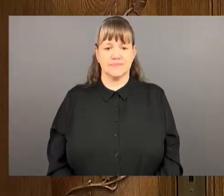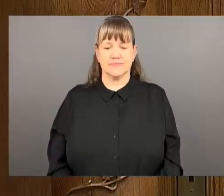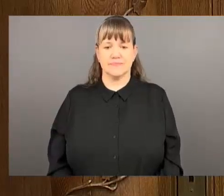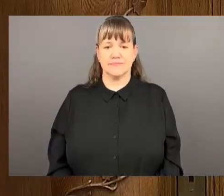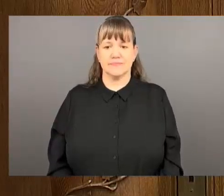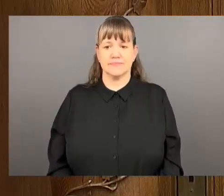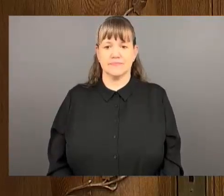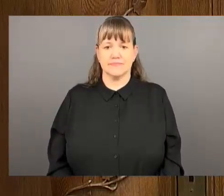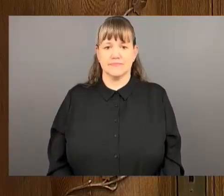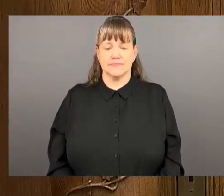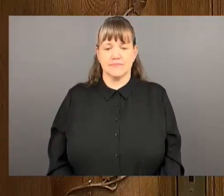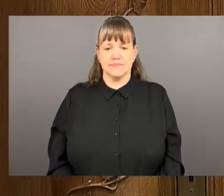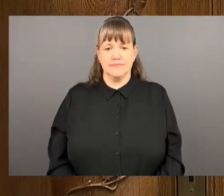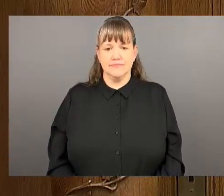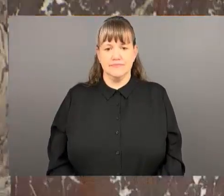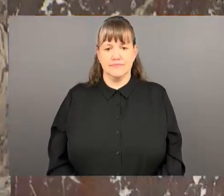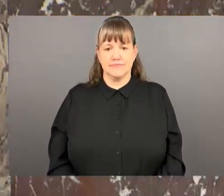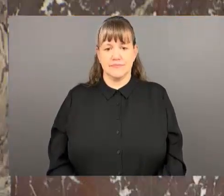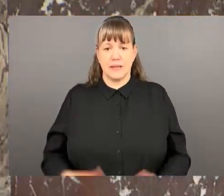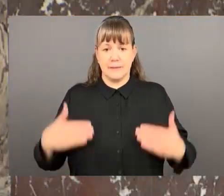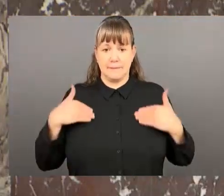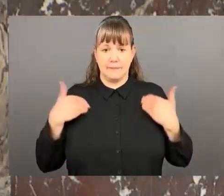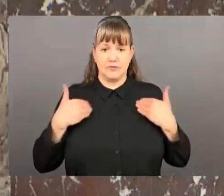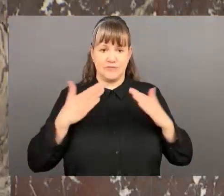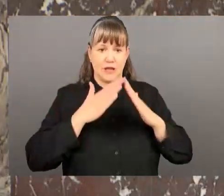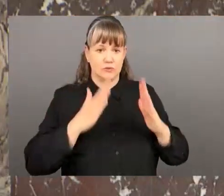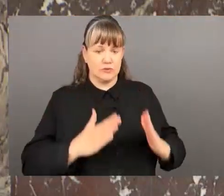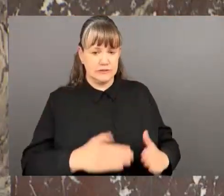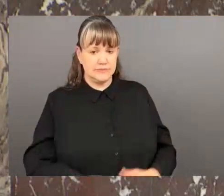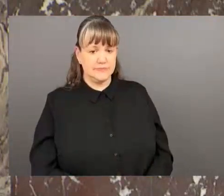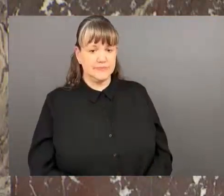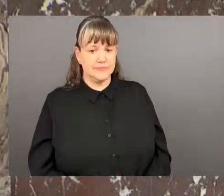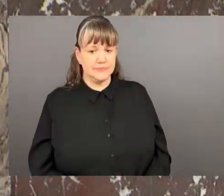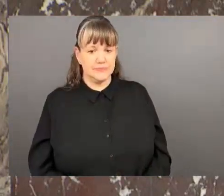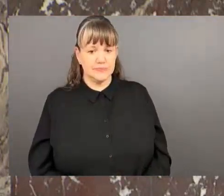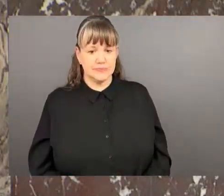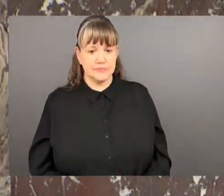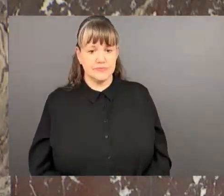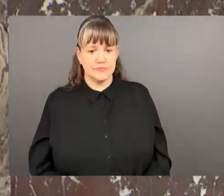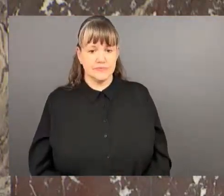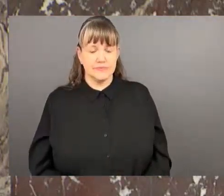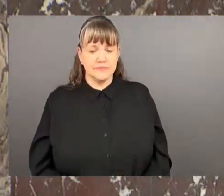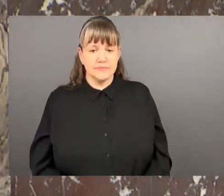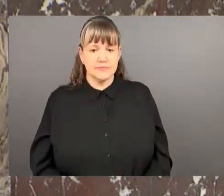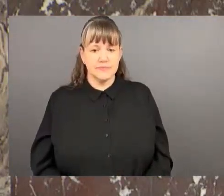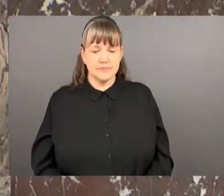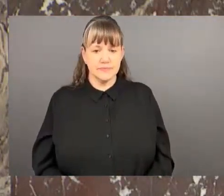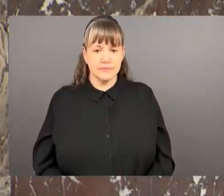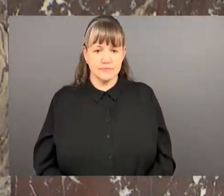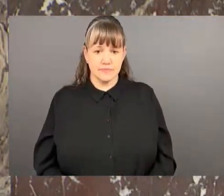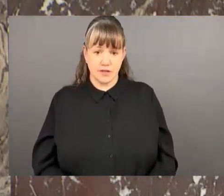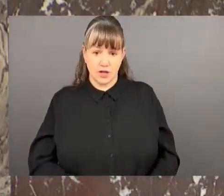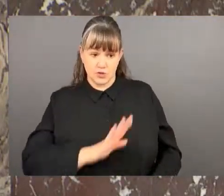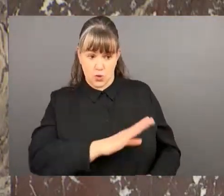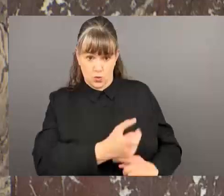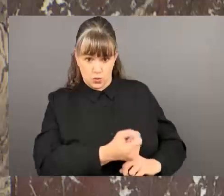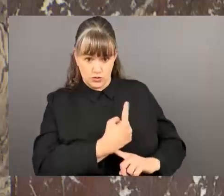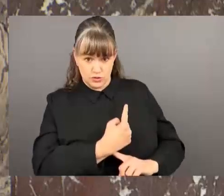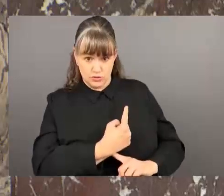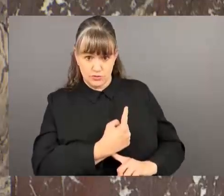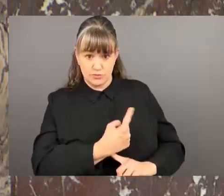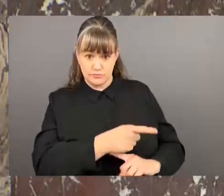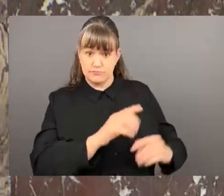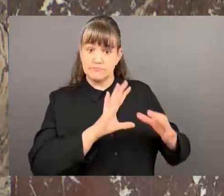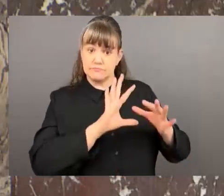Minister. Thank you, Honourable Speaker. The member in her question stated a whole bunch of facts that I had shared with the